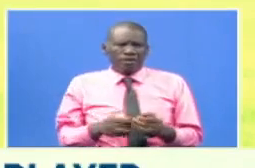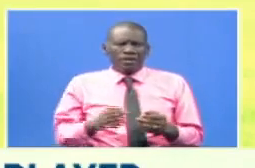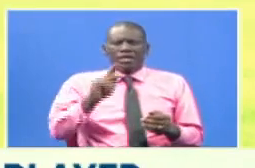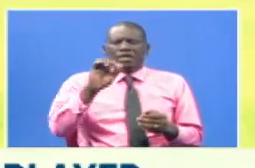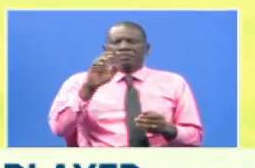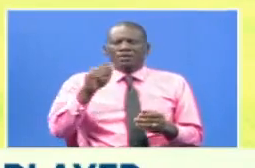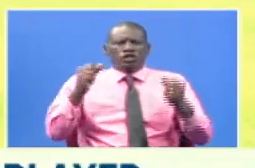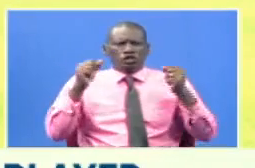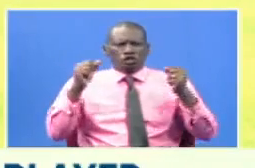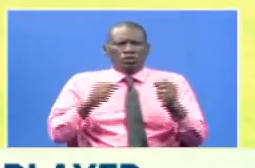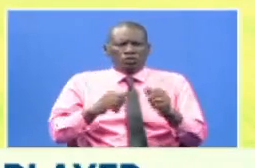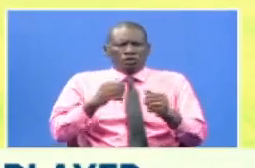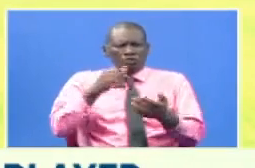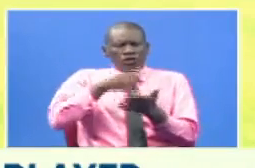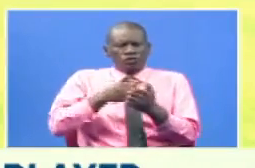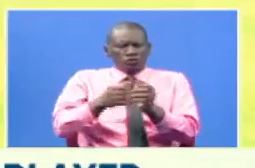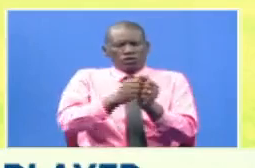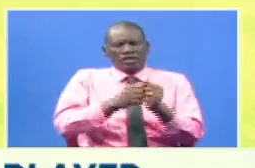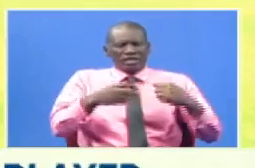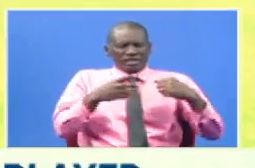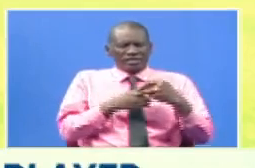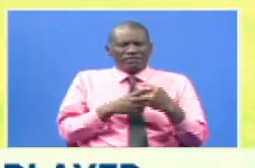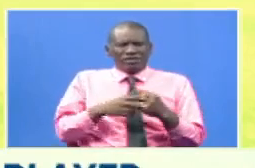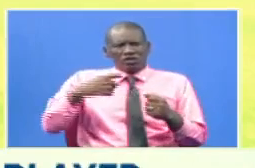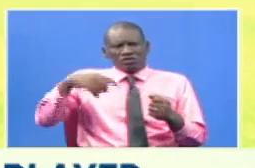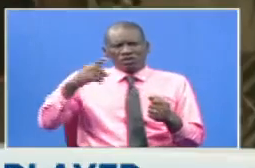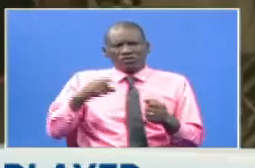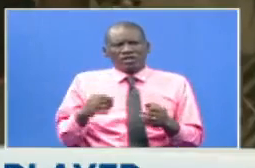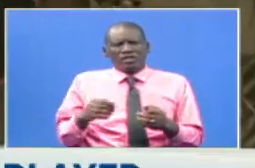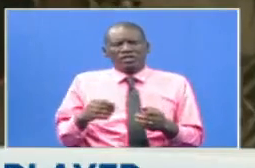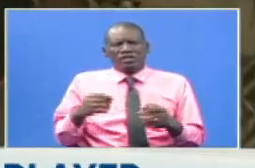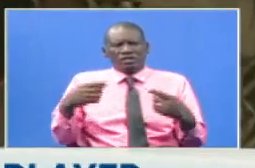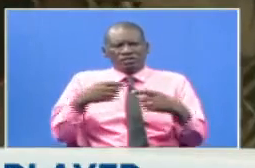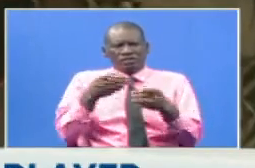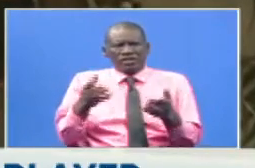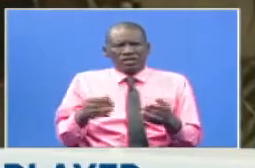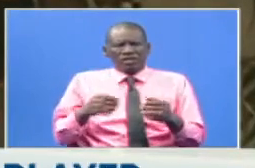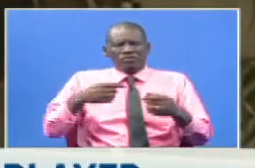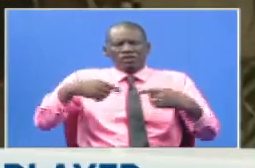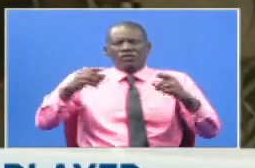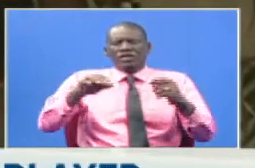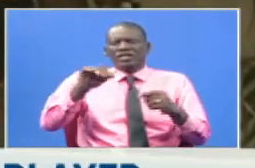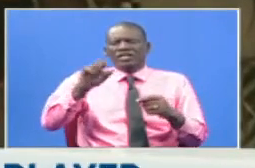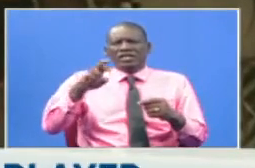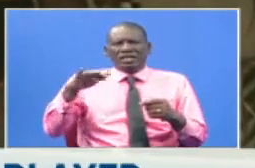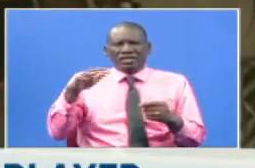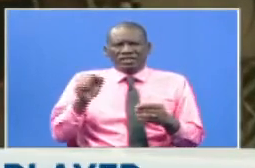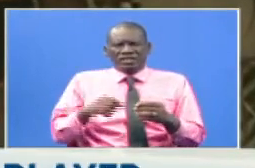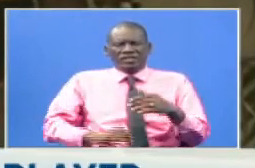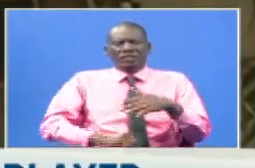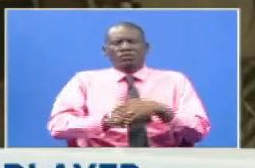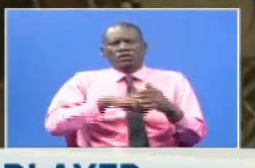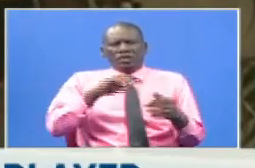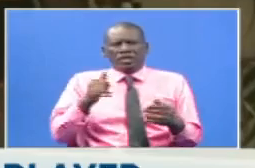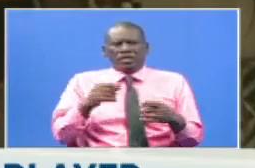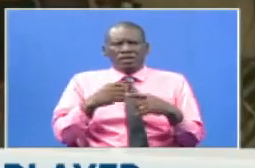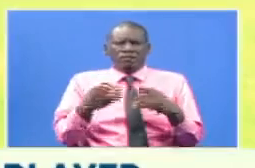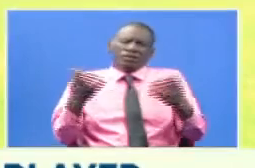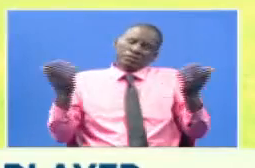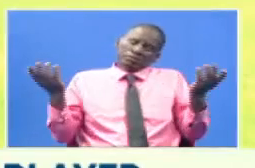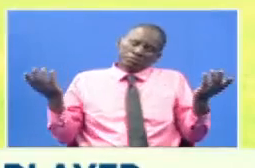na yeye sevens yote. Tume win Prince Lu sevens, tume win series tukipushiana. Akiniambia this